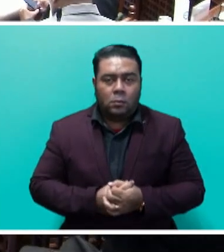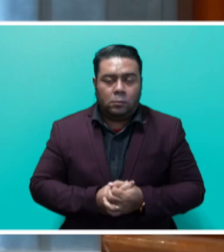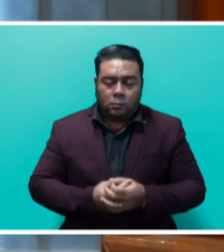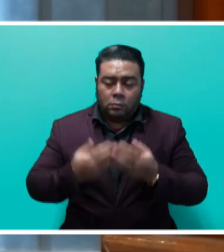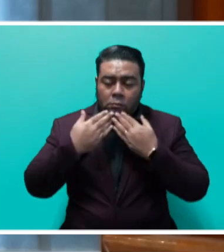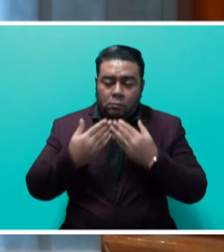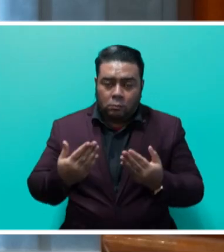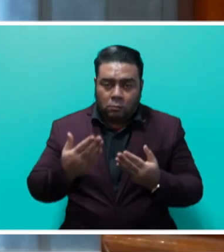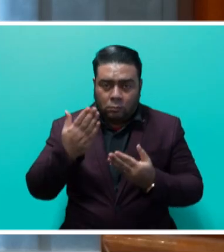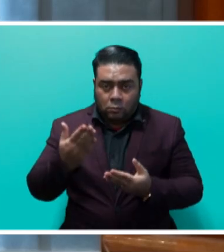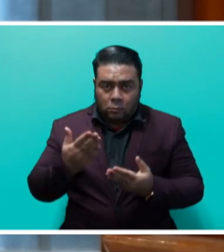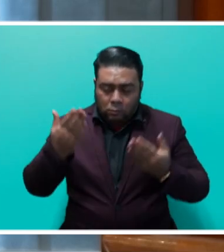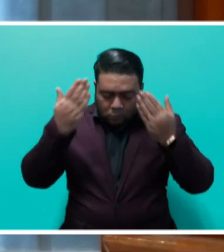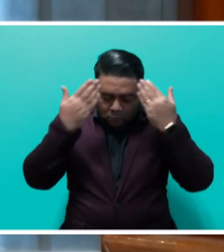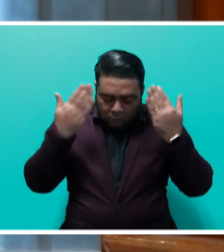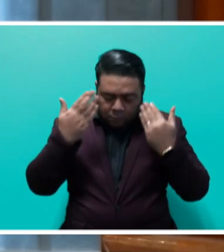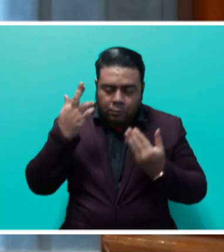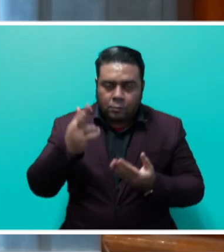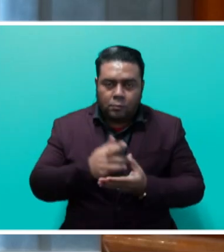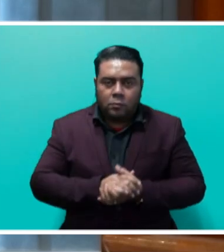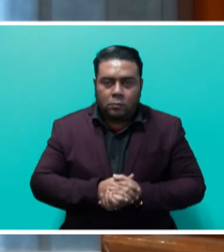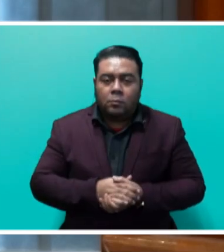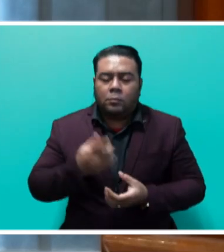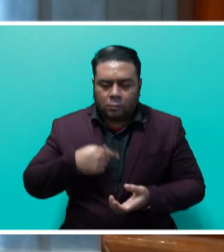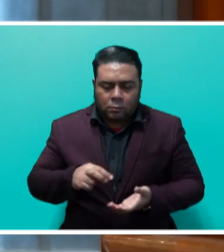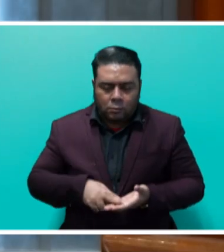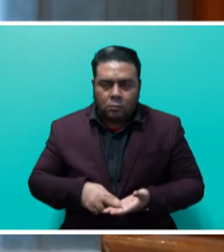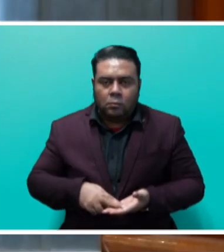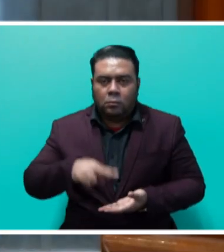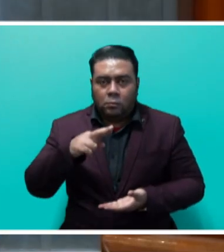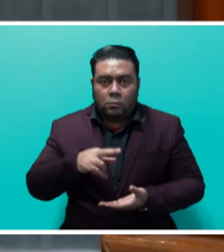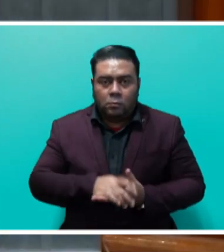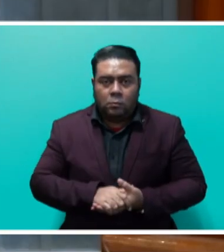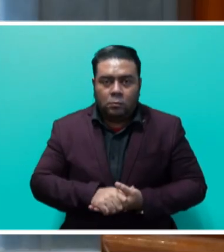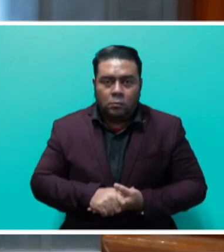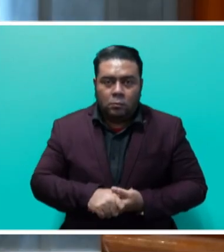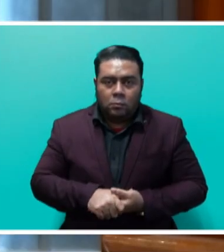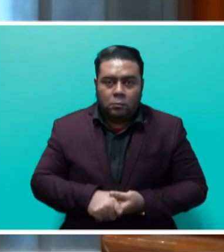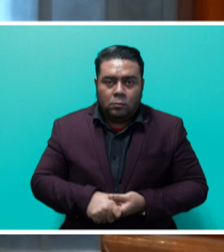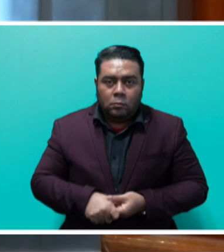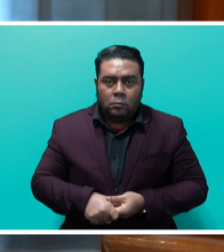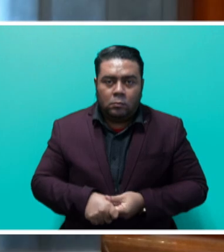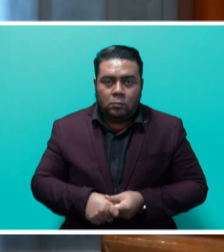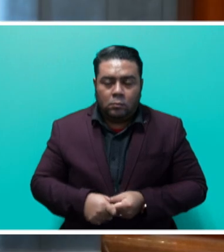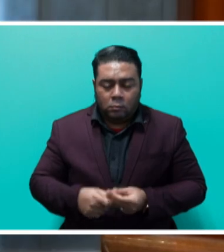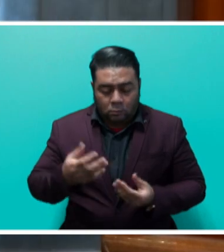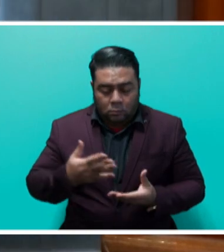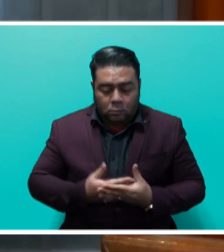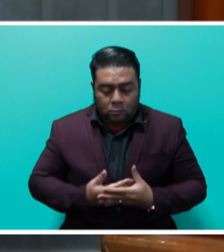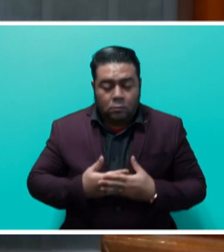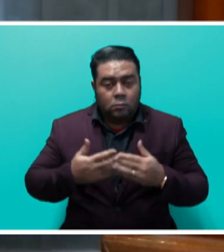Thank you, Honourable Speaker, sir, and I rise to respond to the